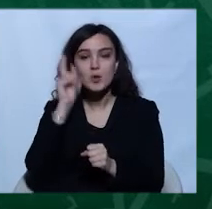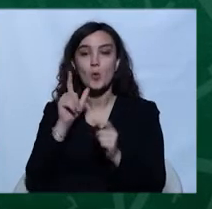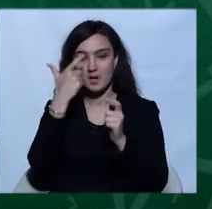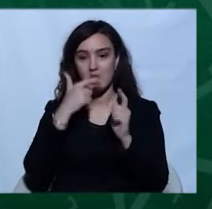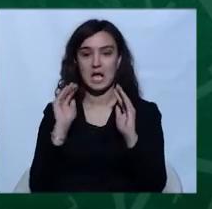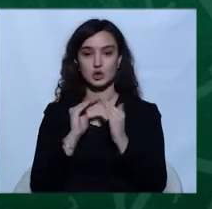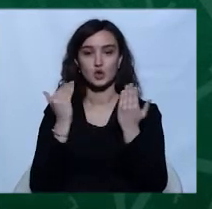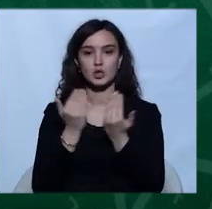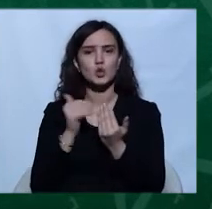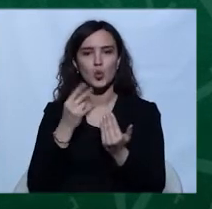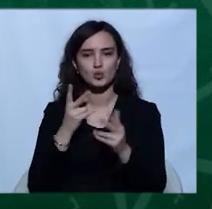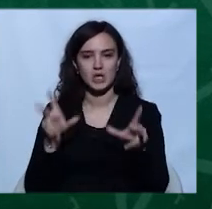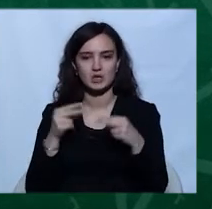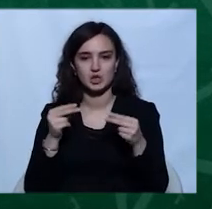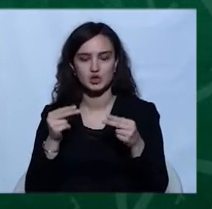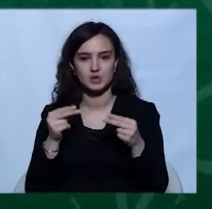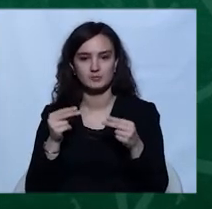and how to deal with that.